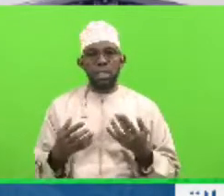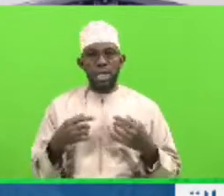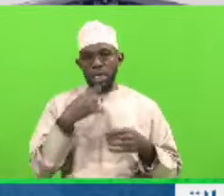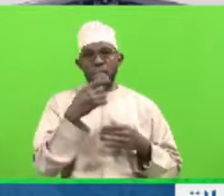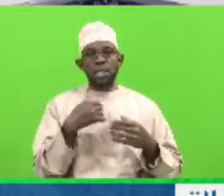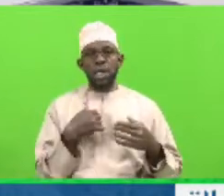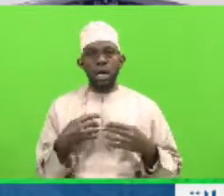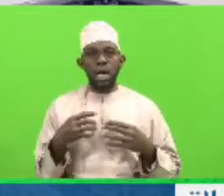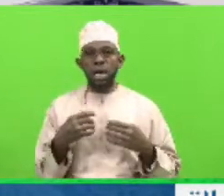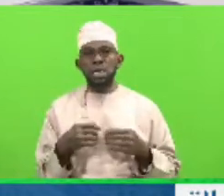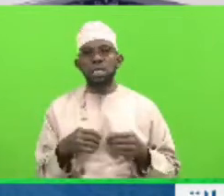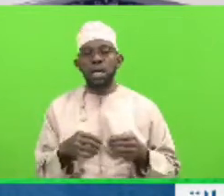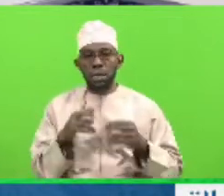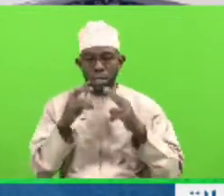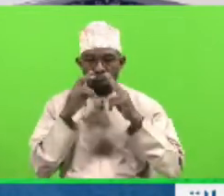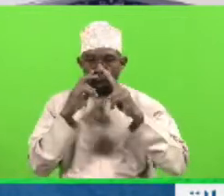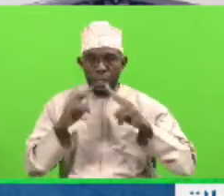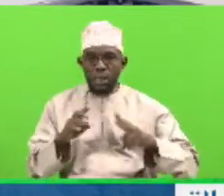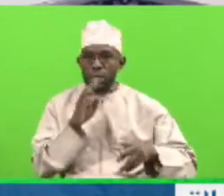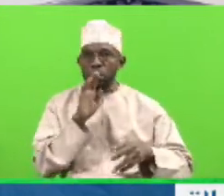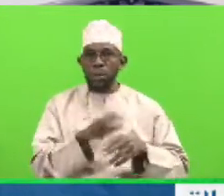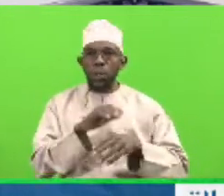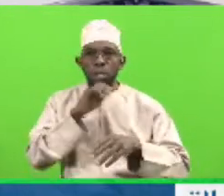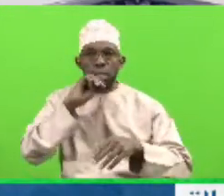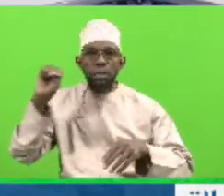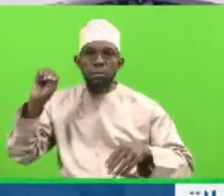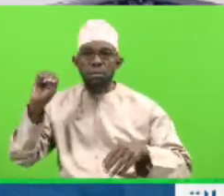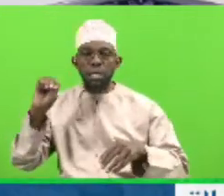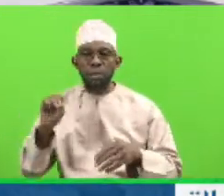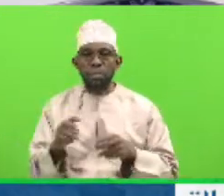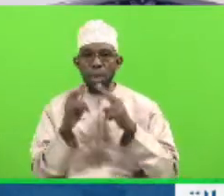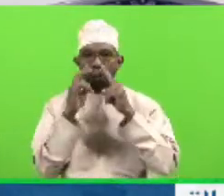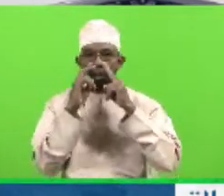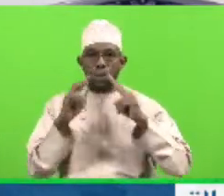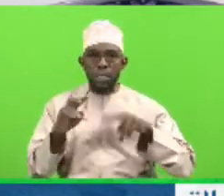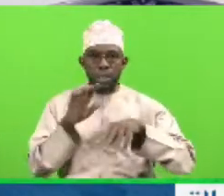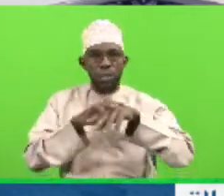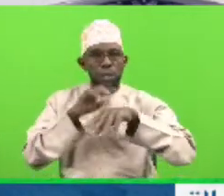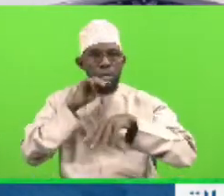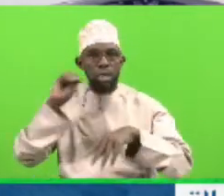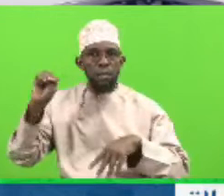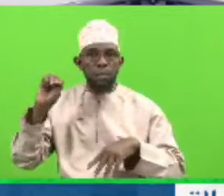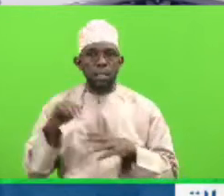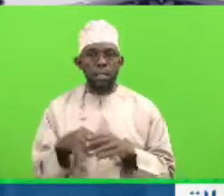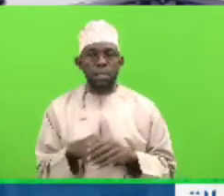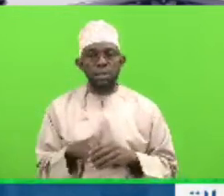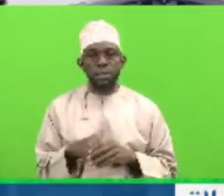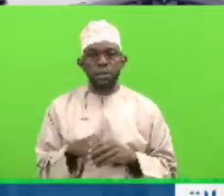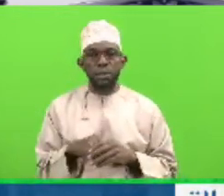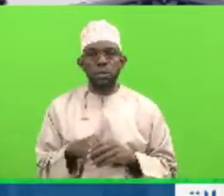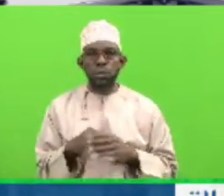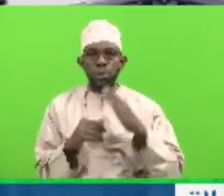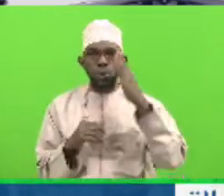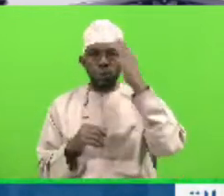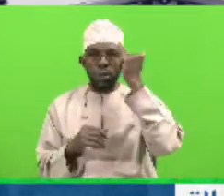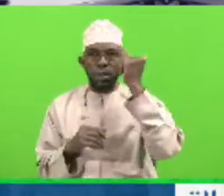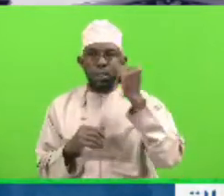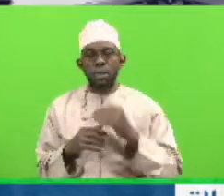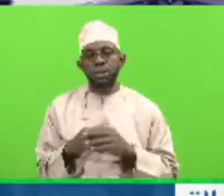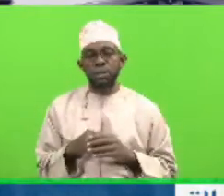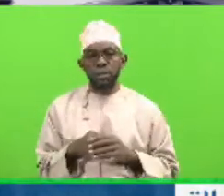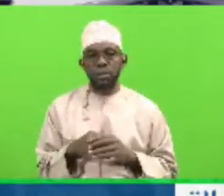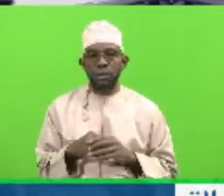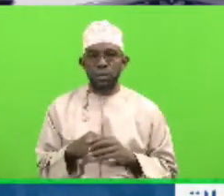say? Alayhi salam. May peace be upon him. Why?